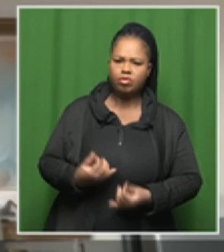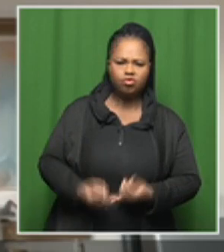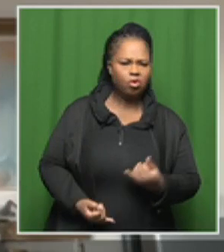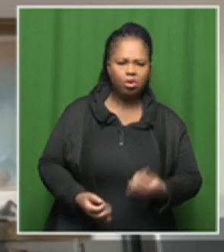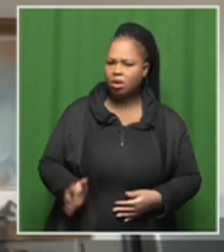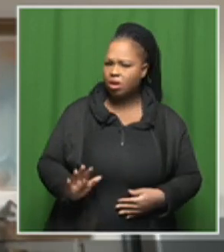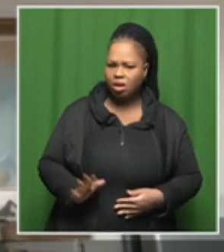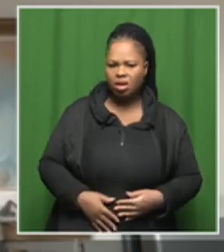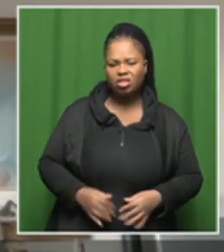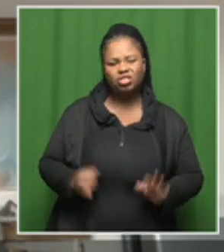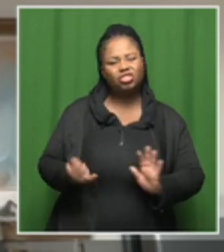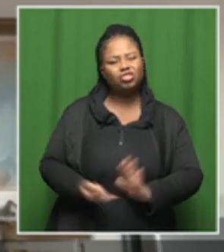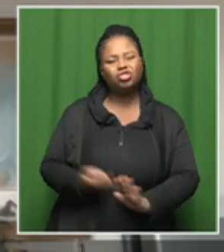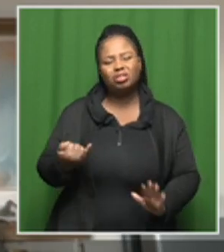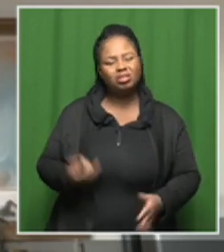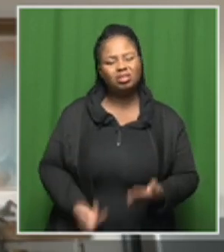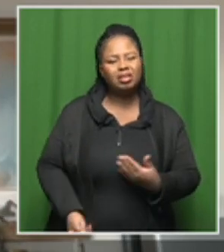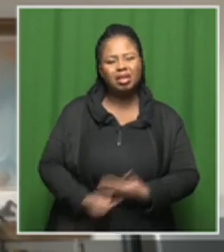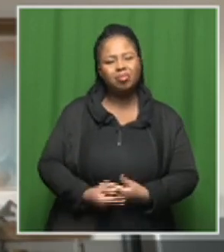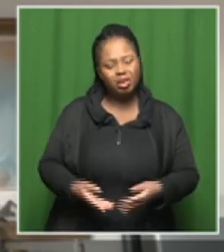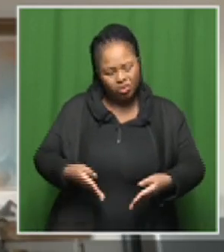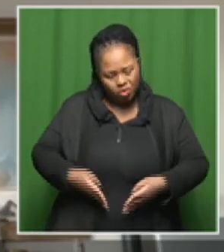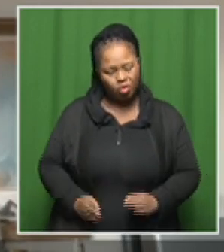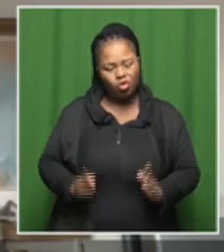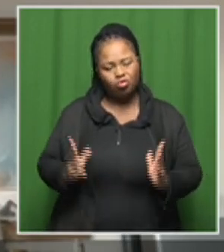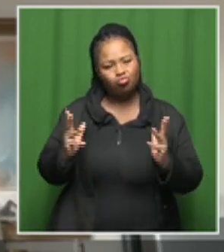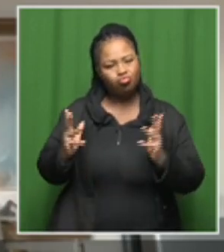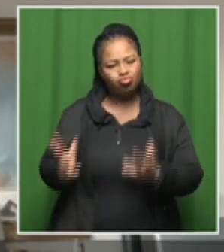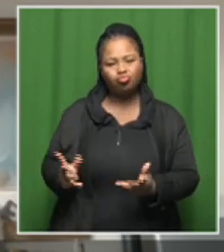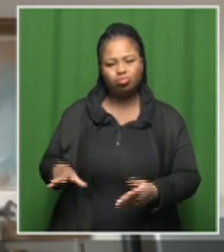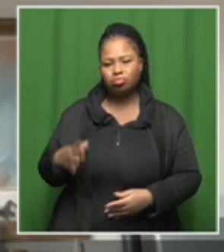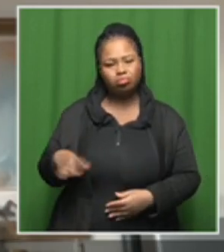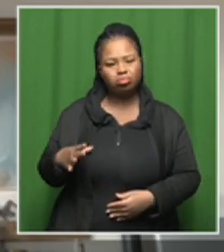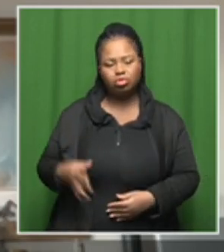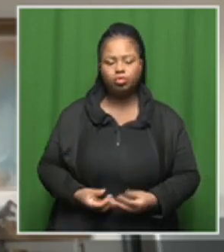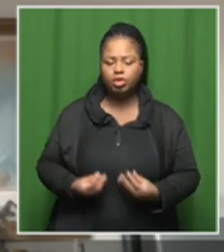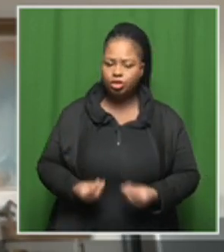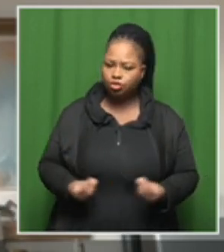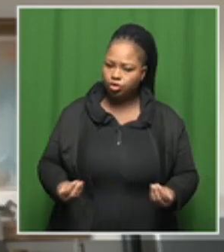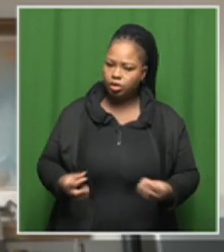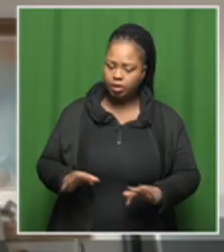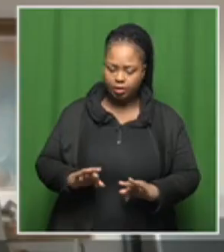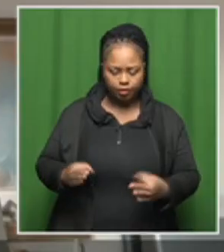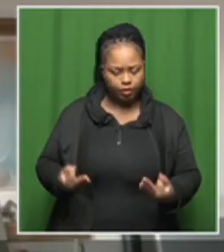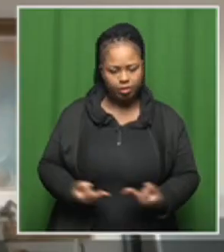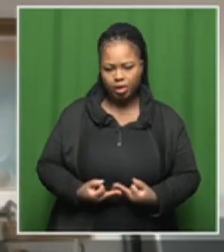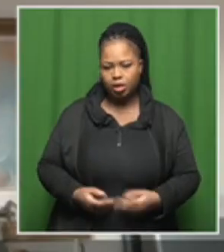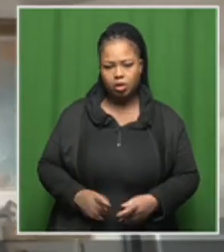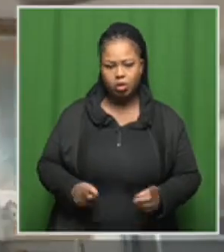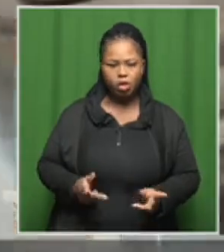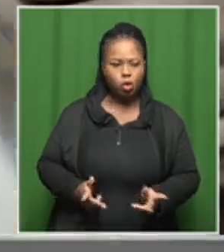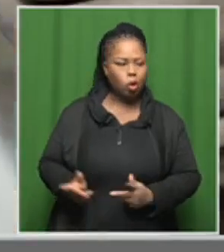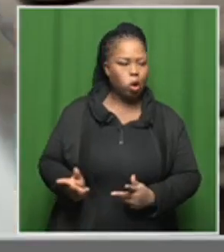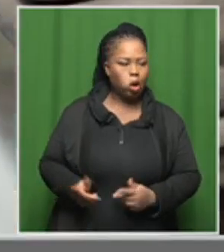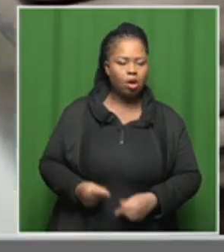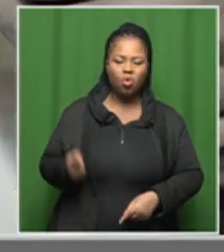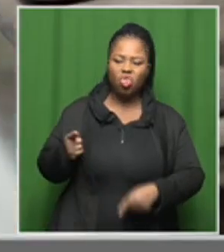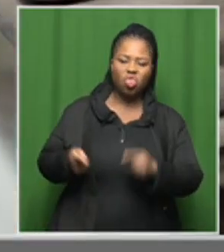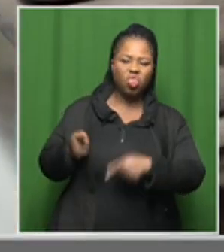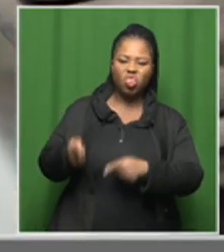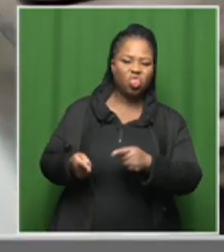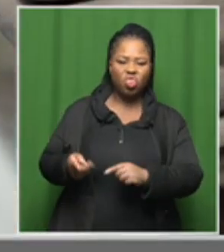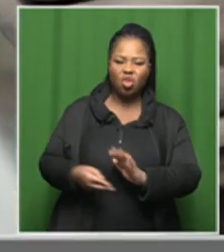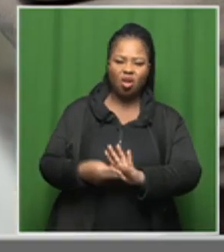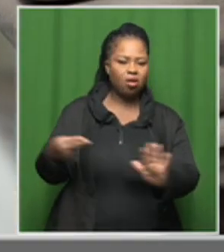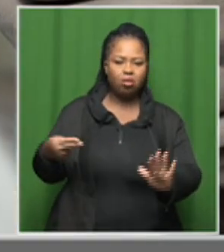clubfoot. It's just a genetic thing that happens, and that children and their families should not be ostracized or blamed or shamed. And it's a